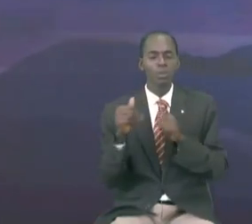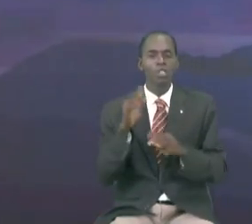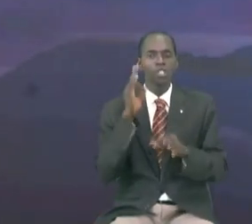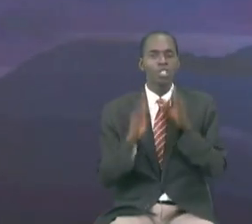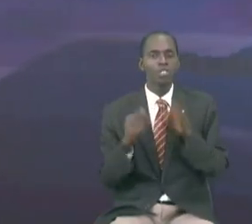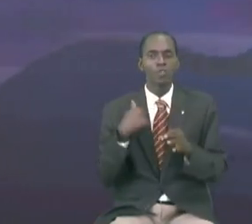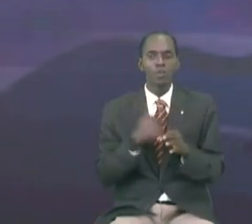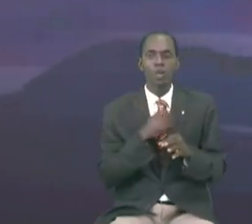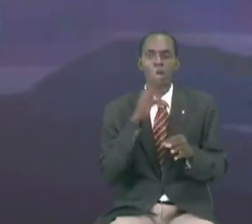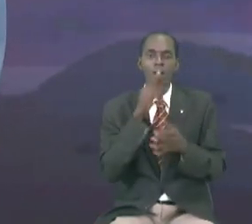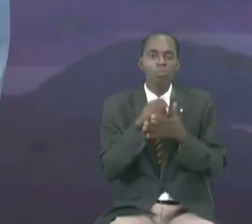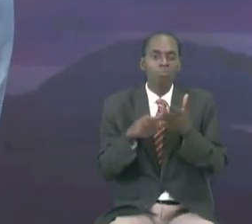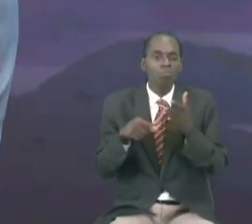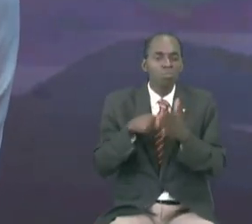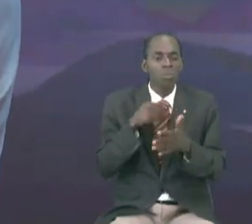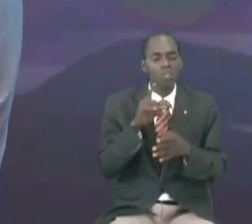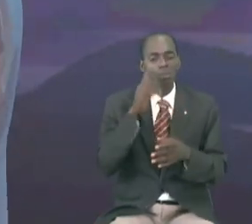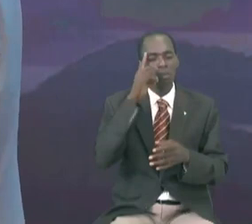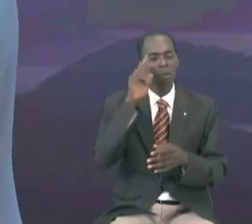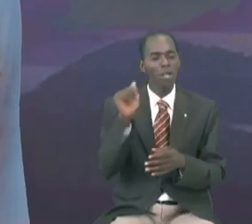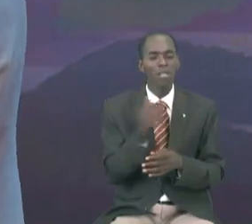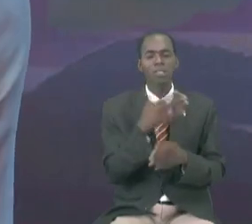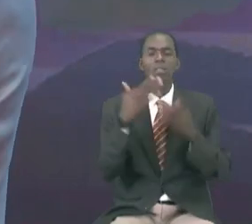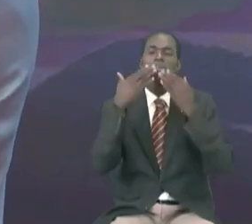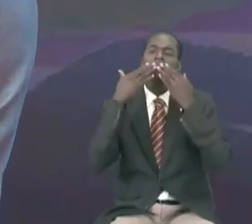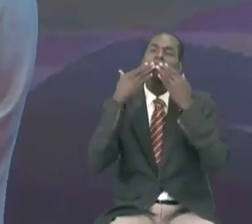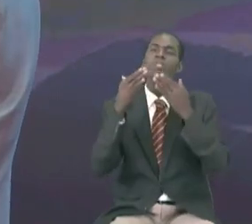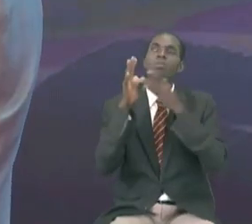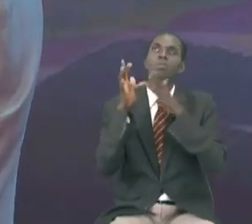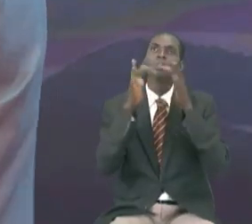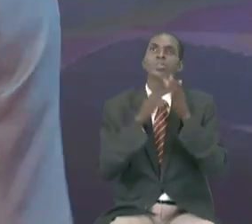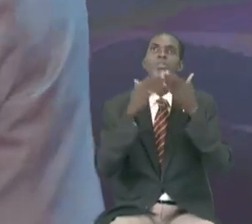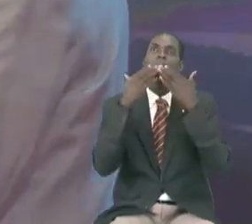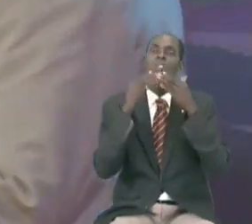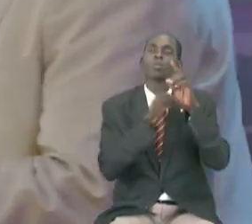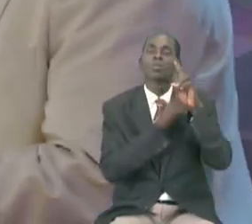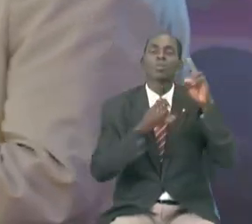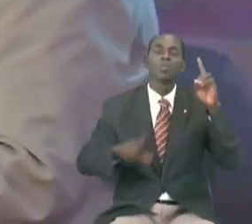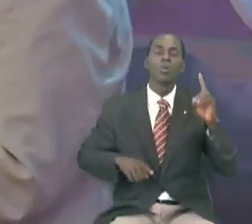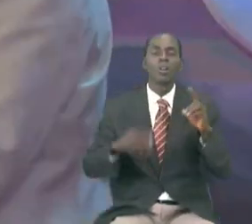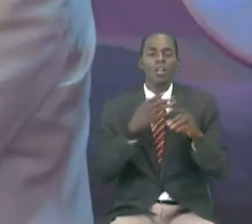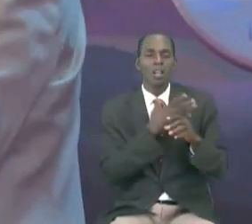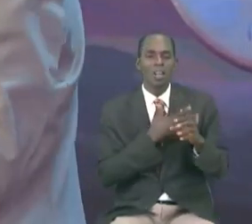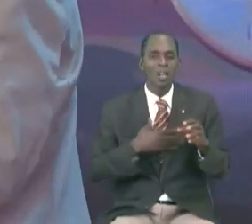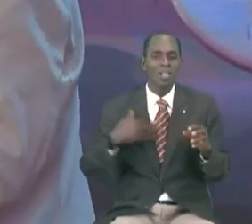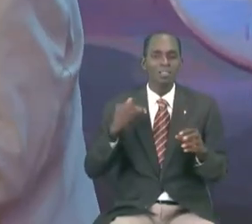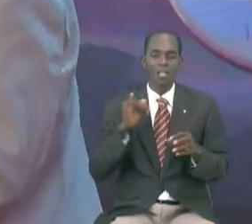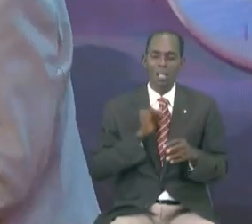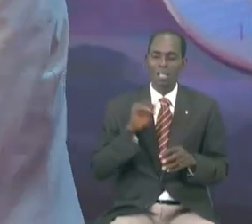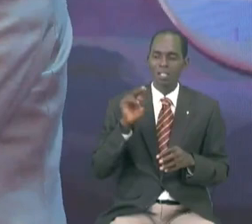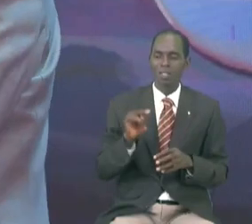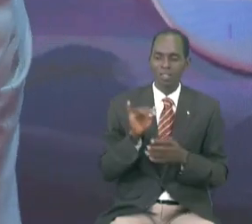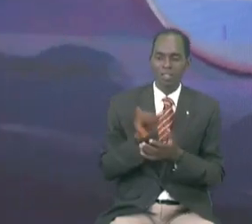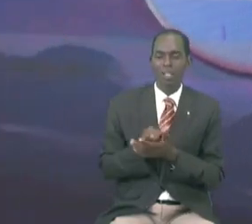I needed that. And you have corrected me so that you can straighten me out and so that I will not